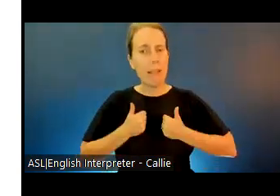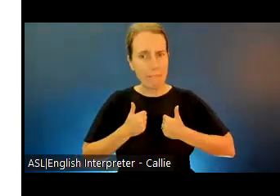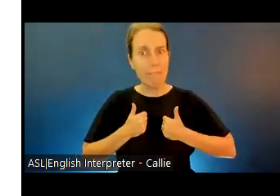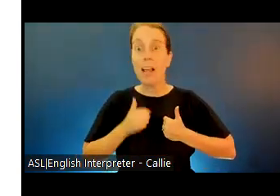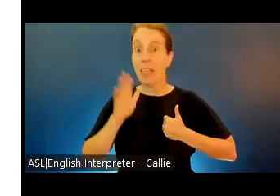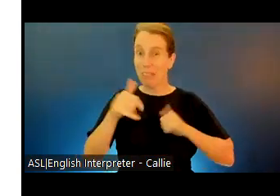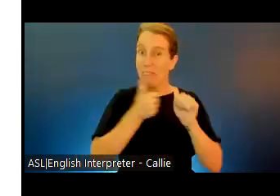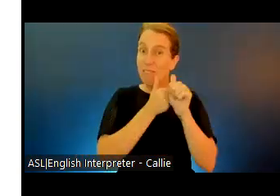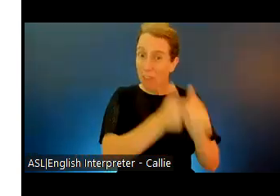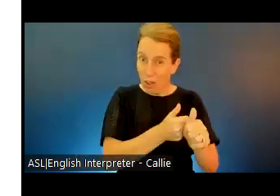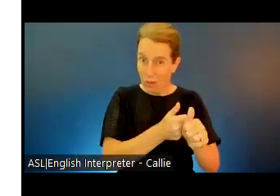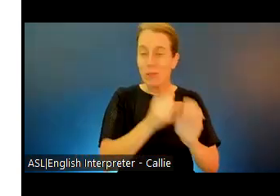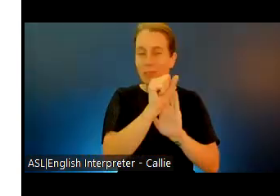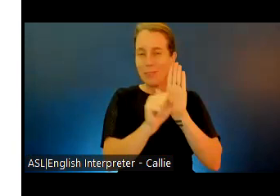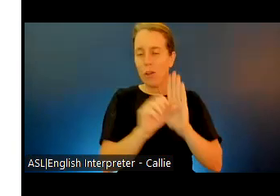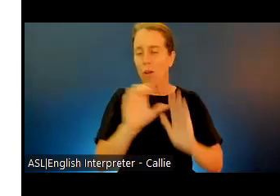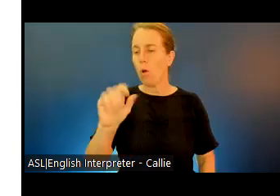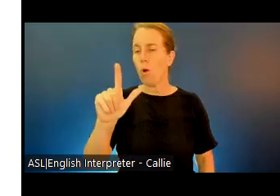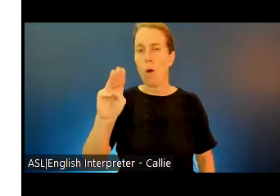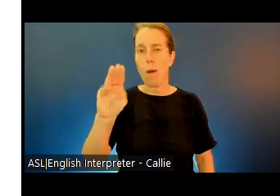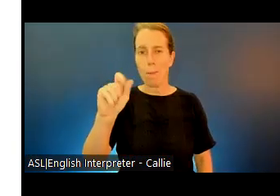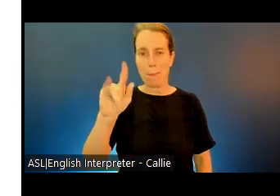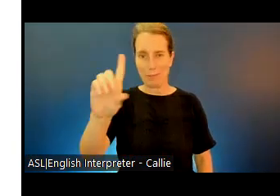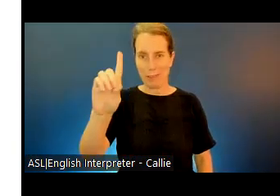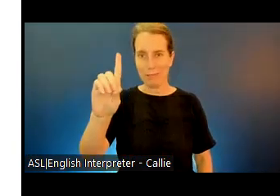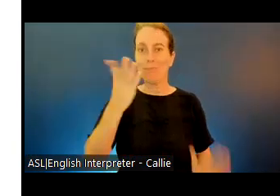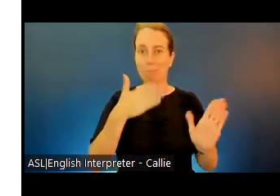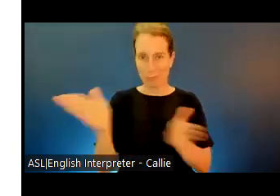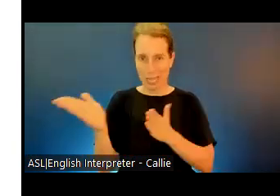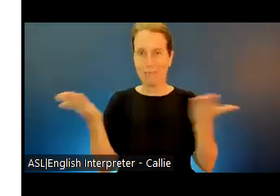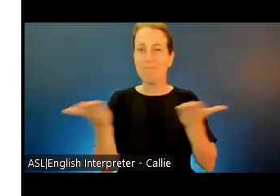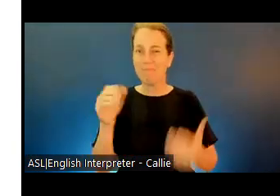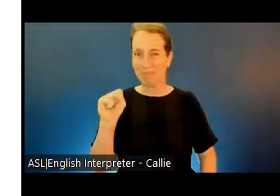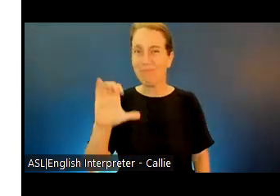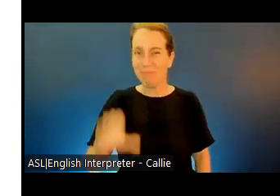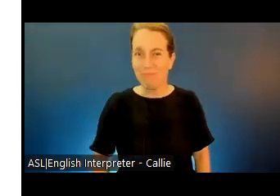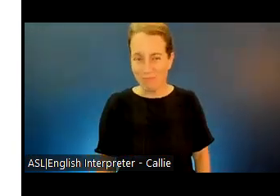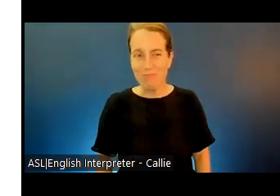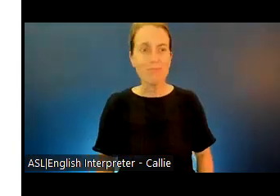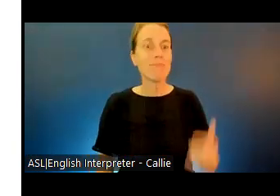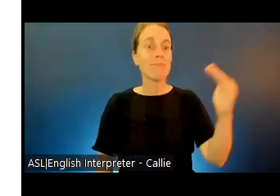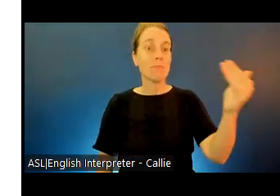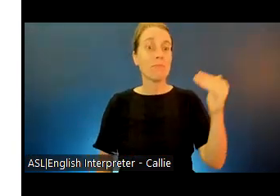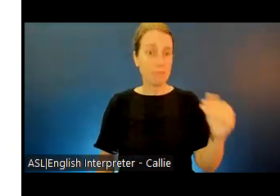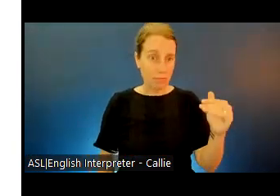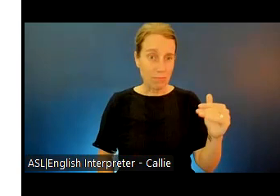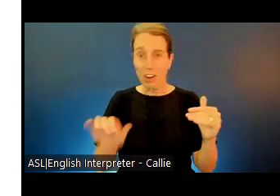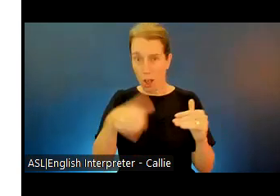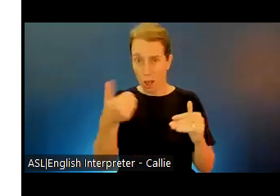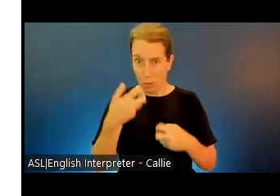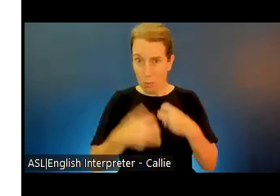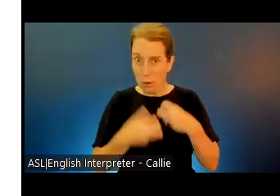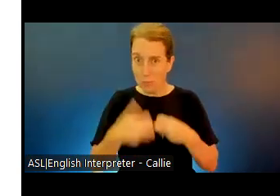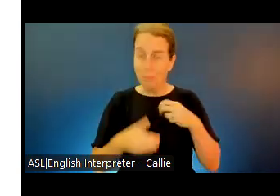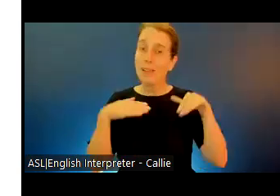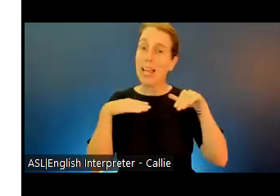Carolina. Some of the other things we're seeing with housing is issues dealing with accessibility and affordability so that people